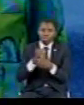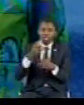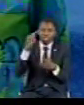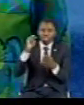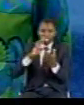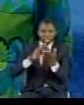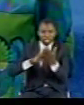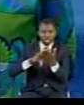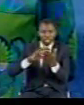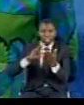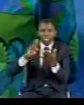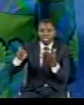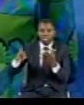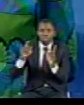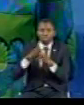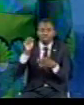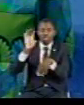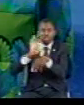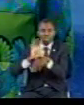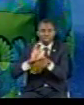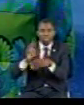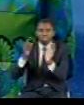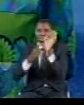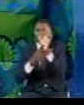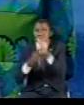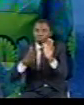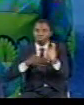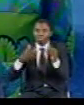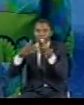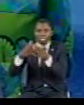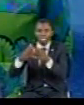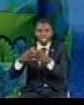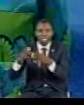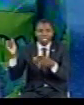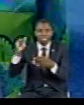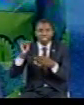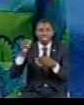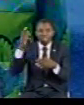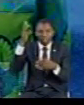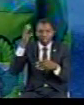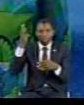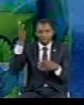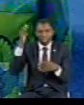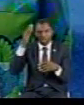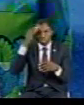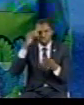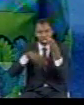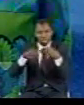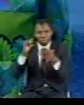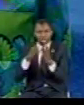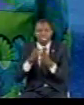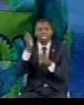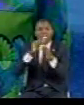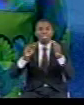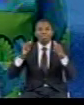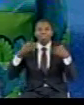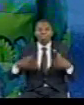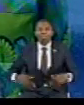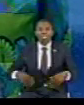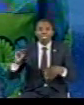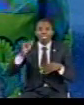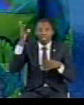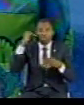my state overseer. Virtually all my state overseer sitting down here, they are aware of the case. Everybody, all my people, they were all praying for